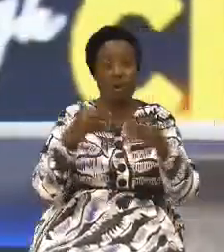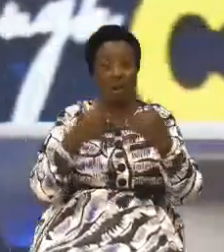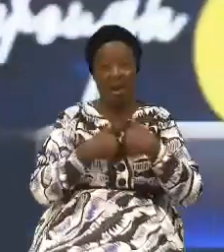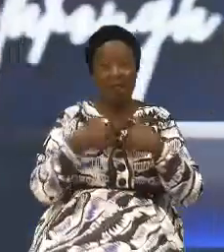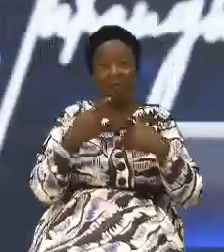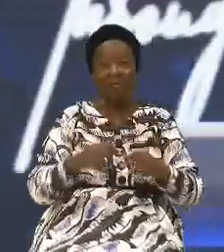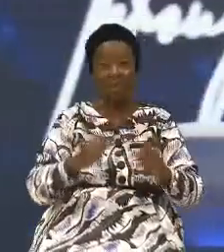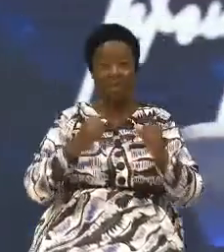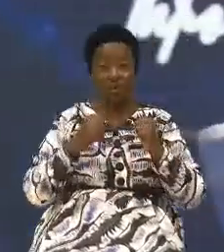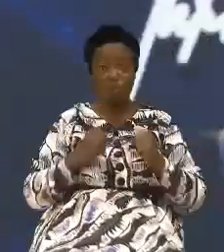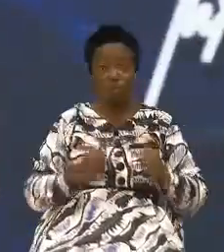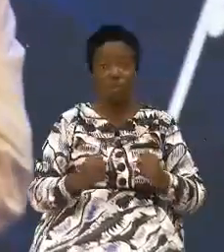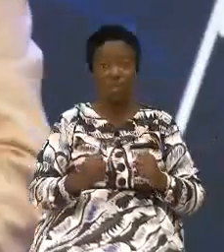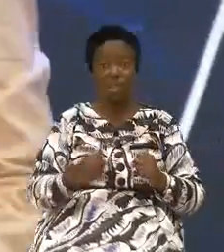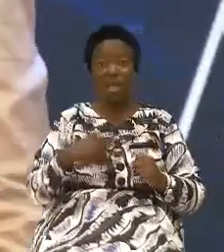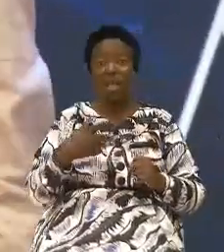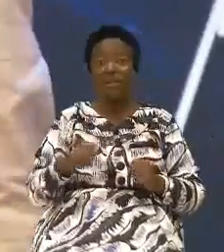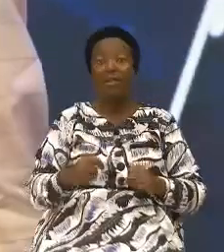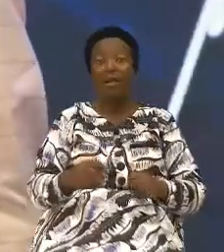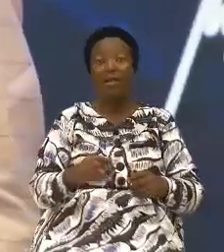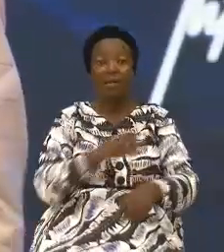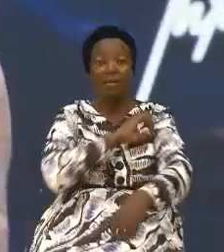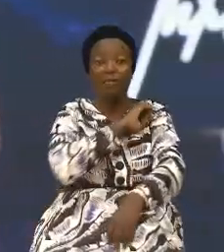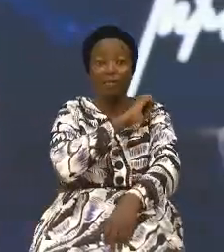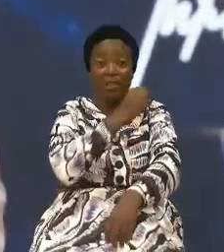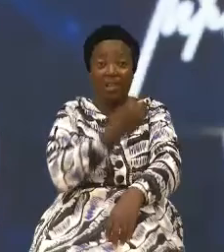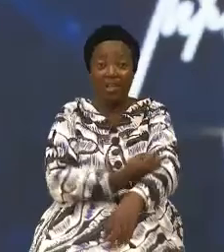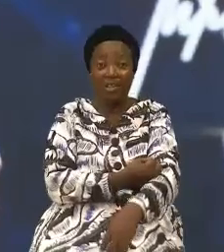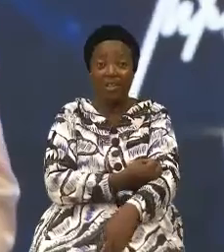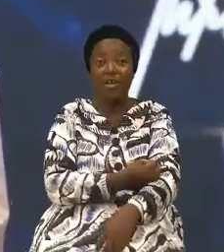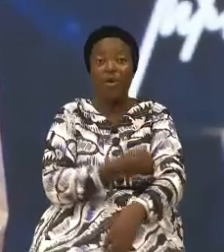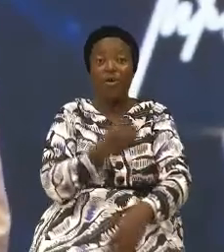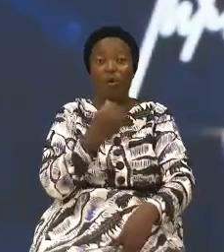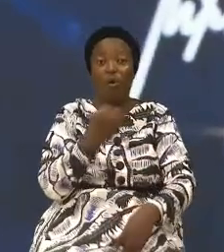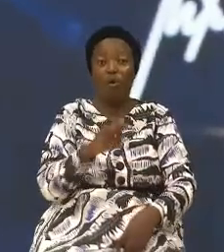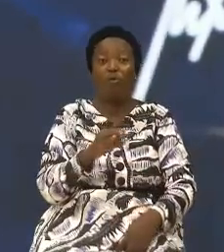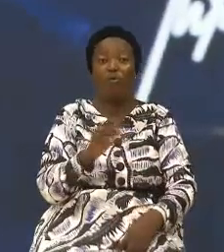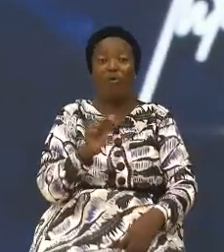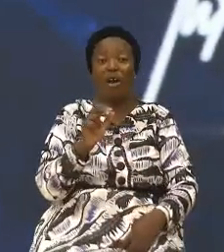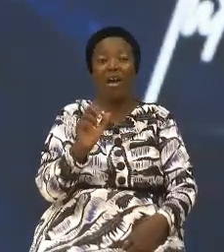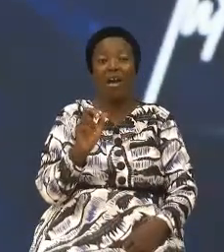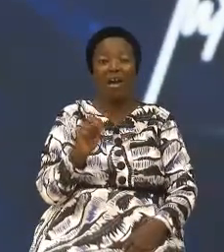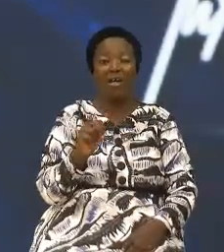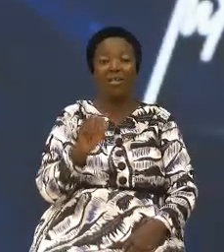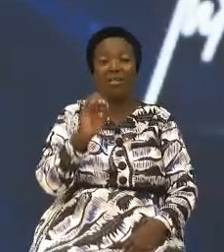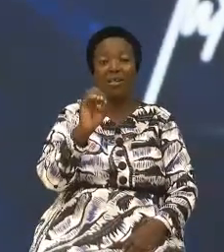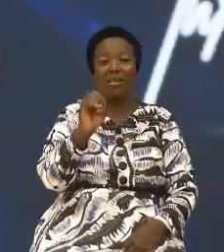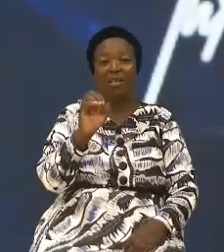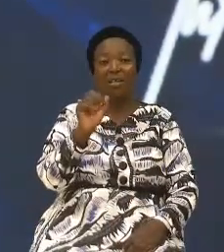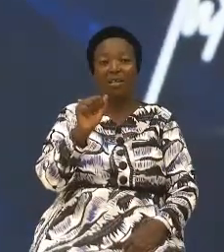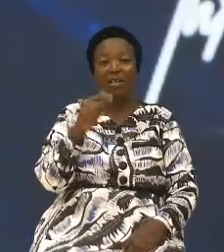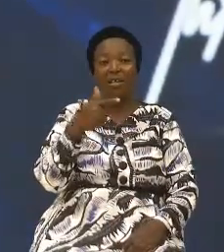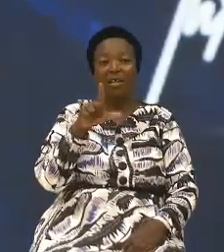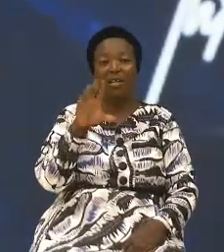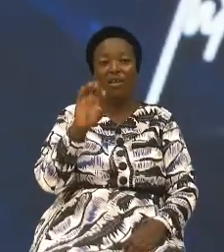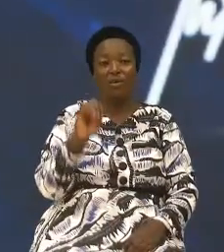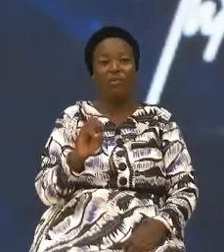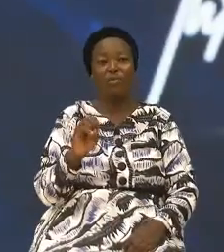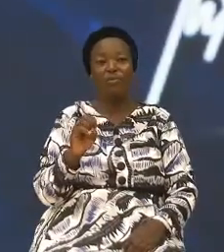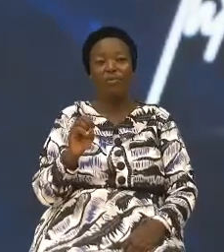the energy of an eagle. You will not be on the ground like this